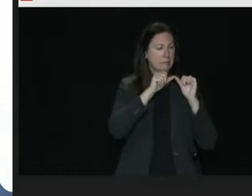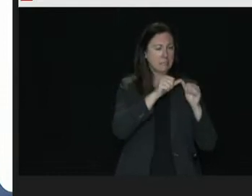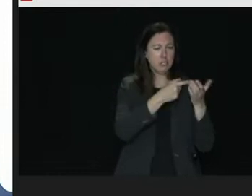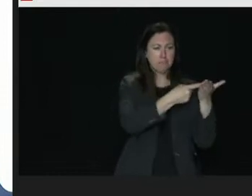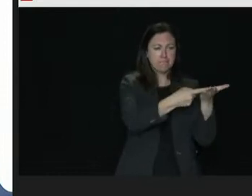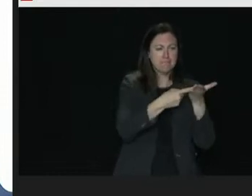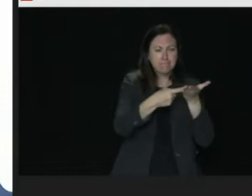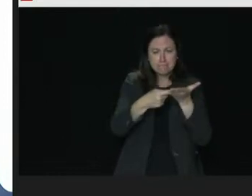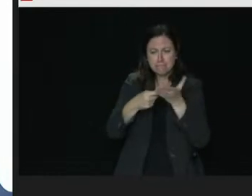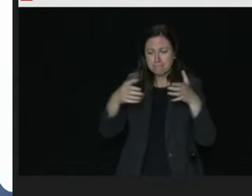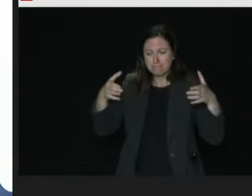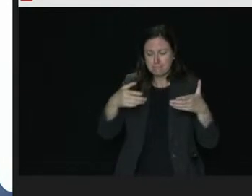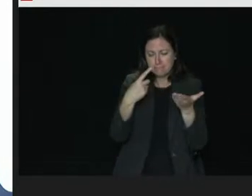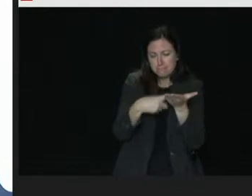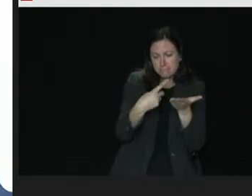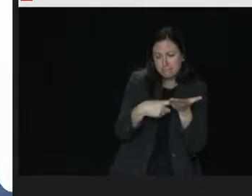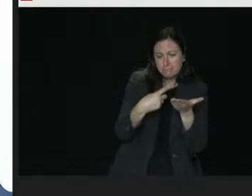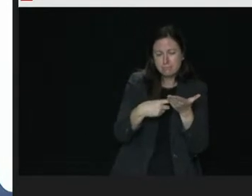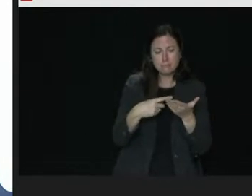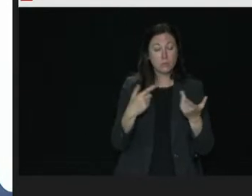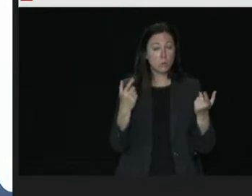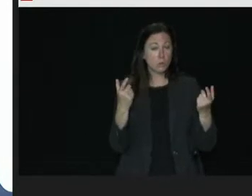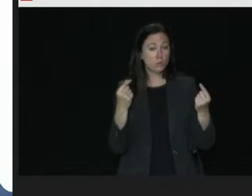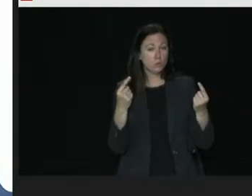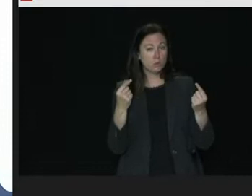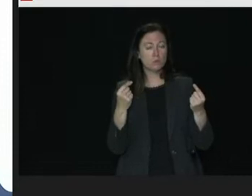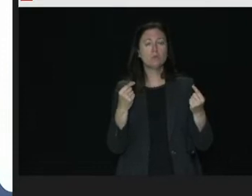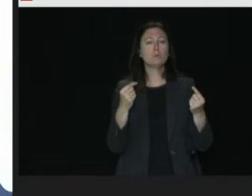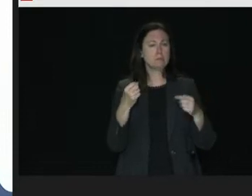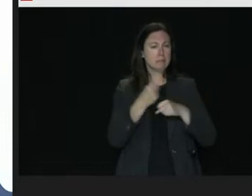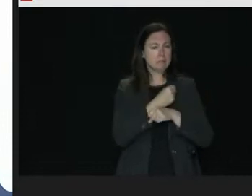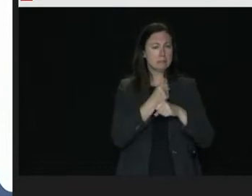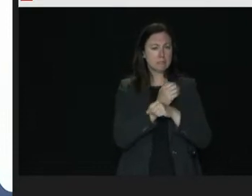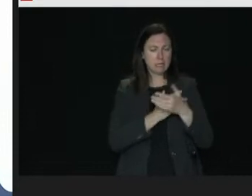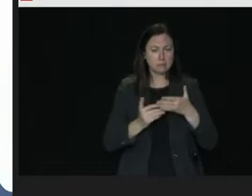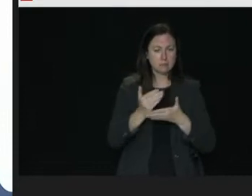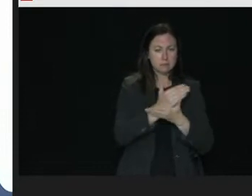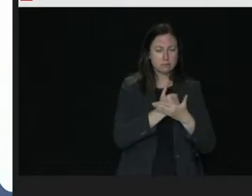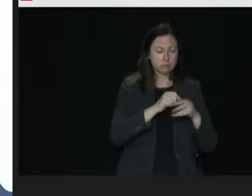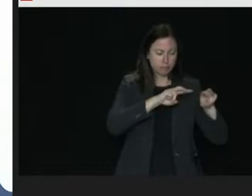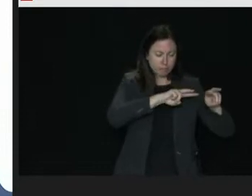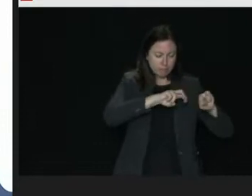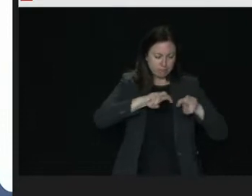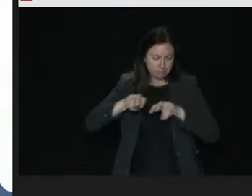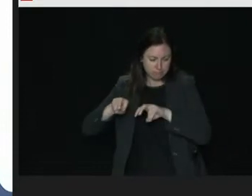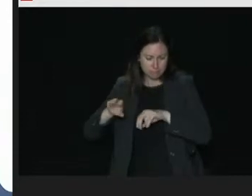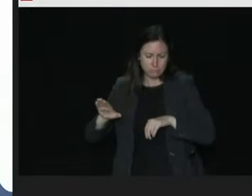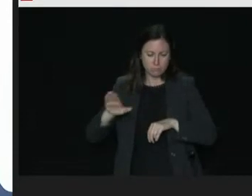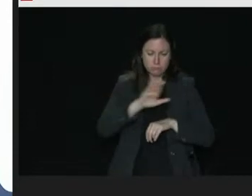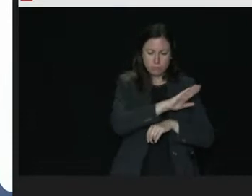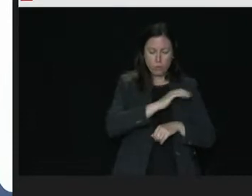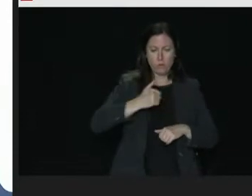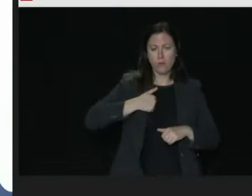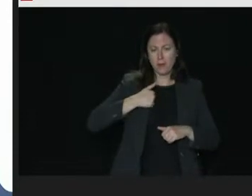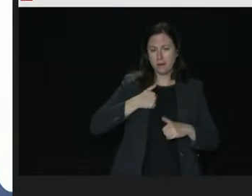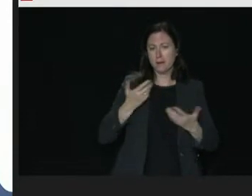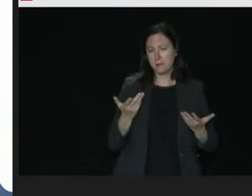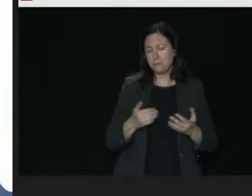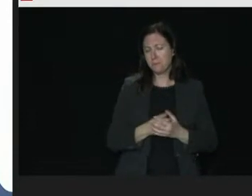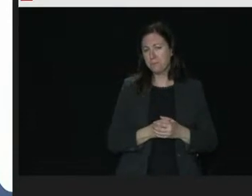Together, we are continuing to analyze the facts in Canada and around the world.